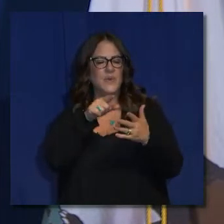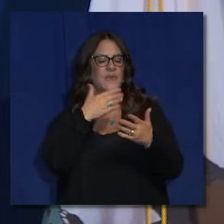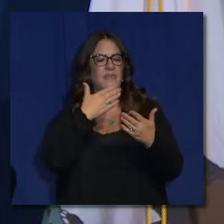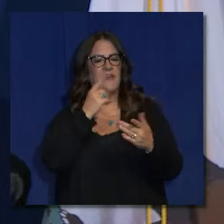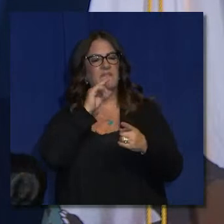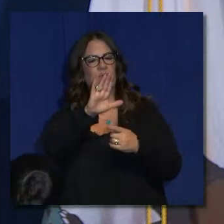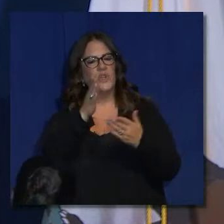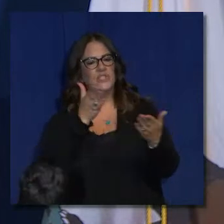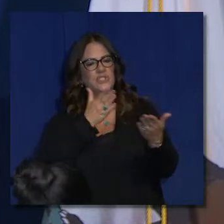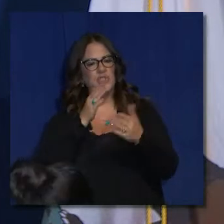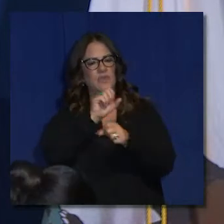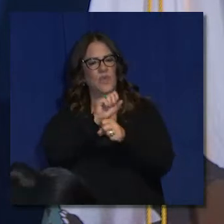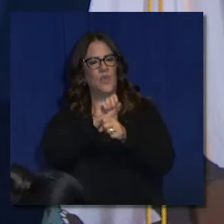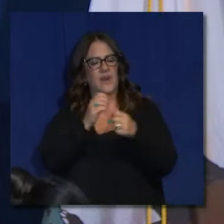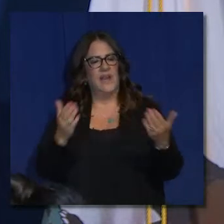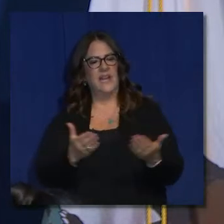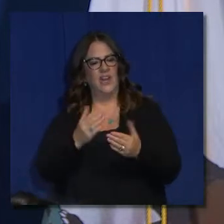service.